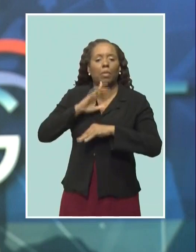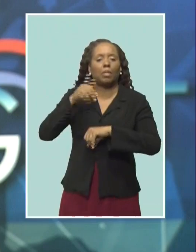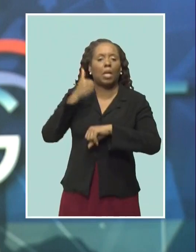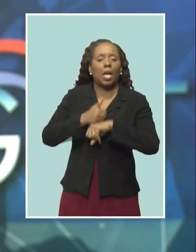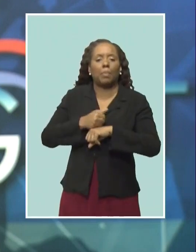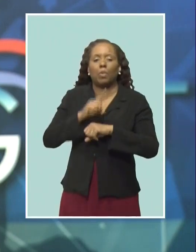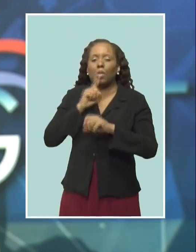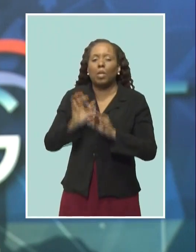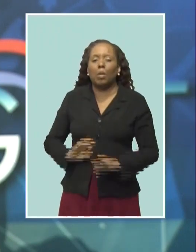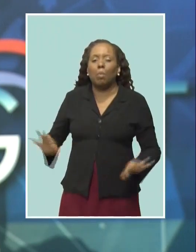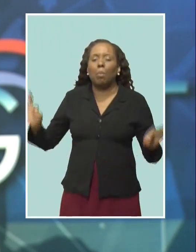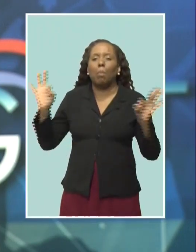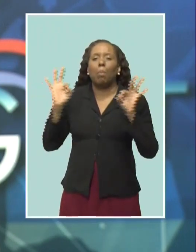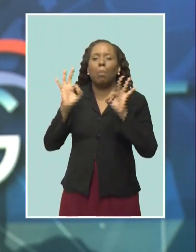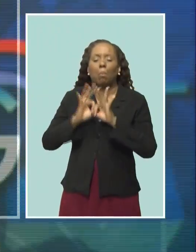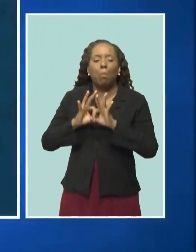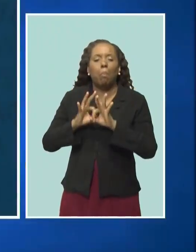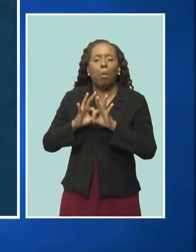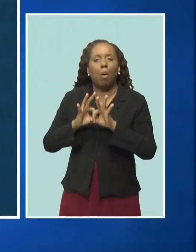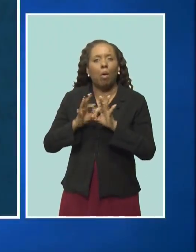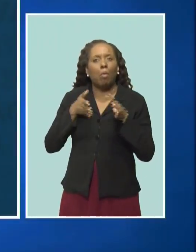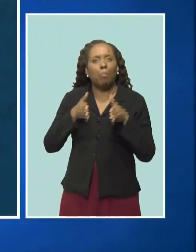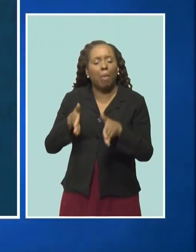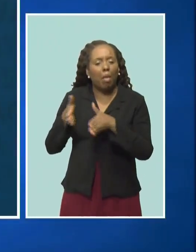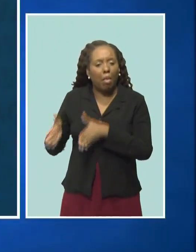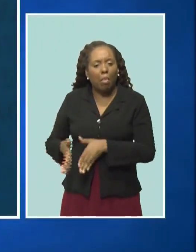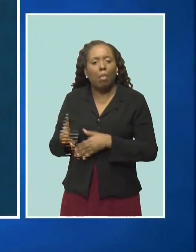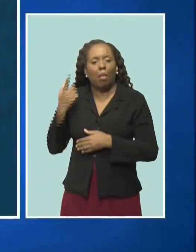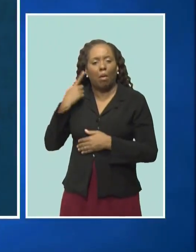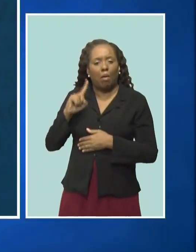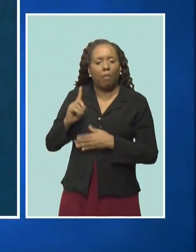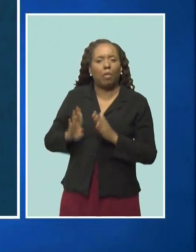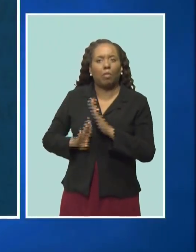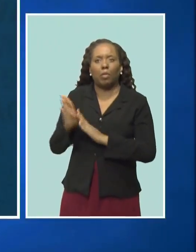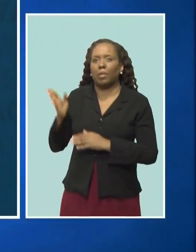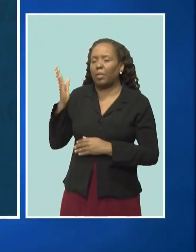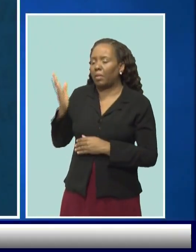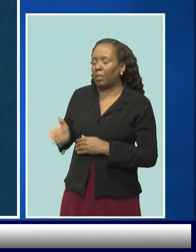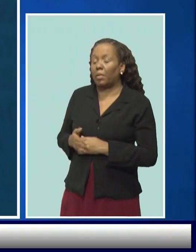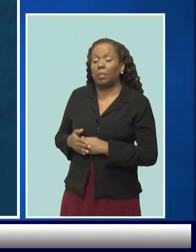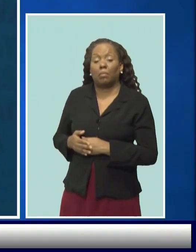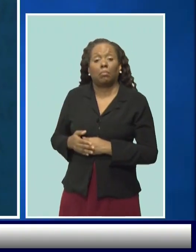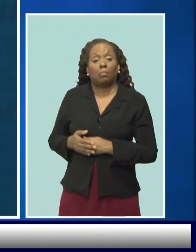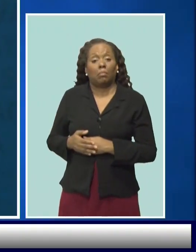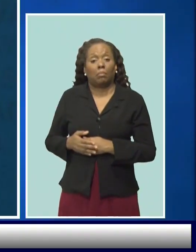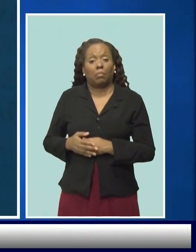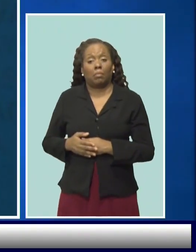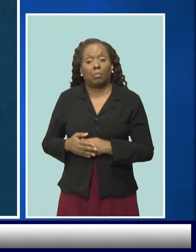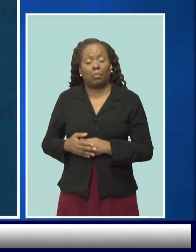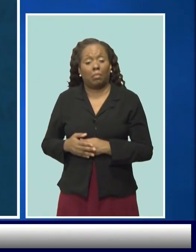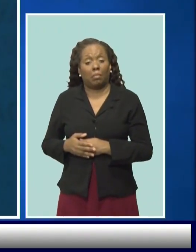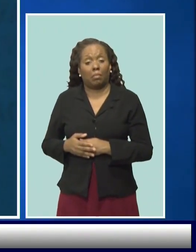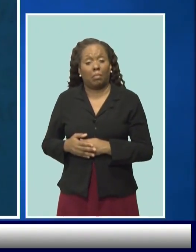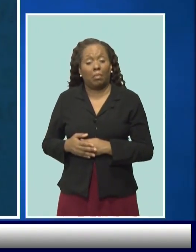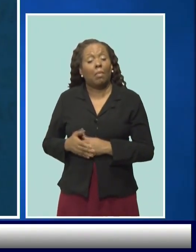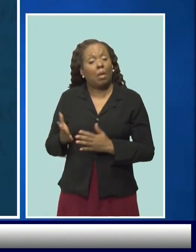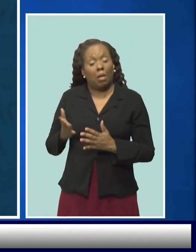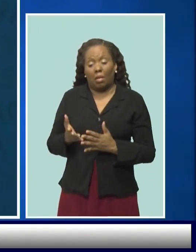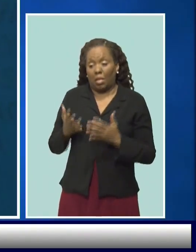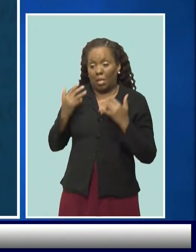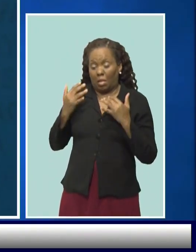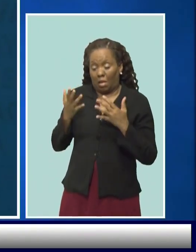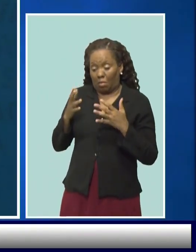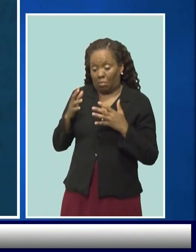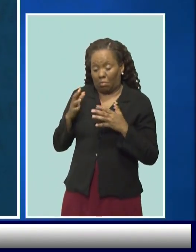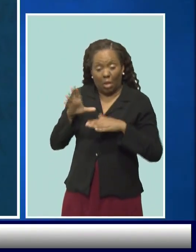growth-enhancing reforms. Their performance is better than global average. And when you look into the